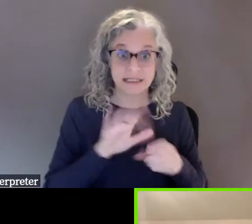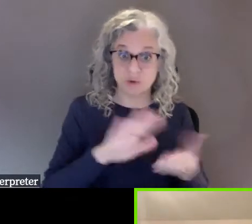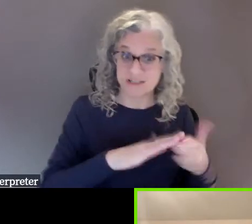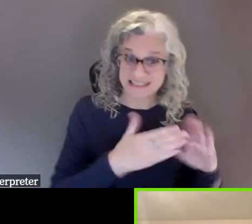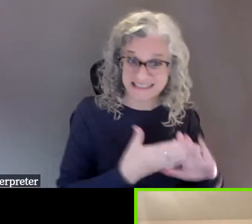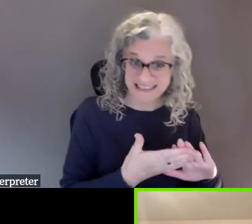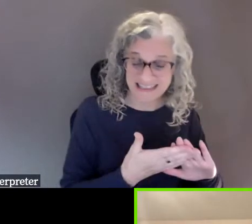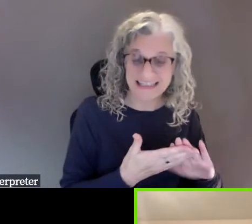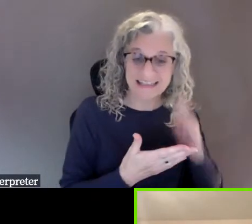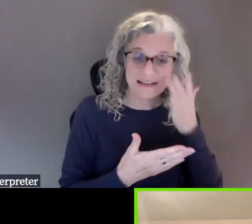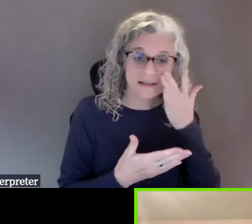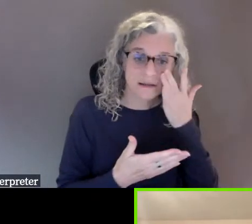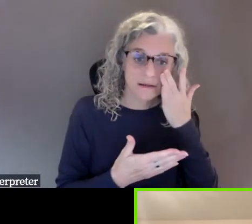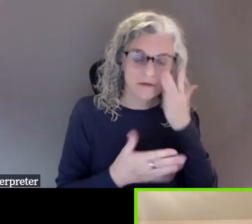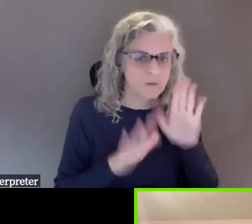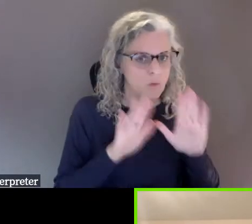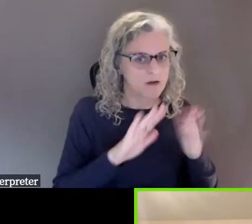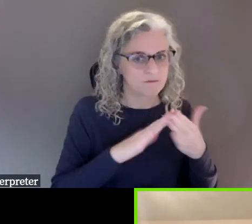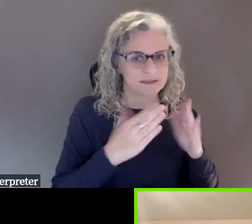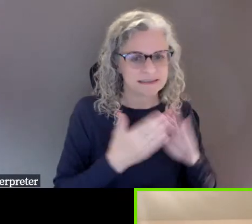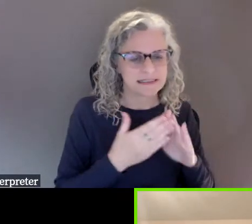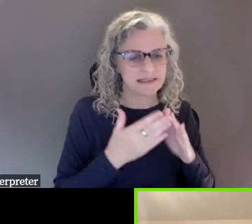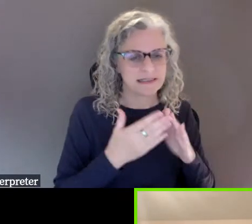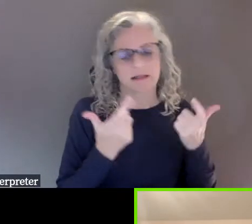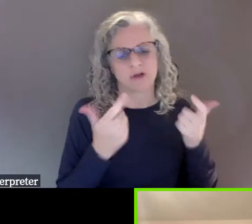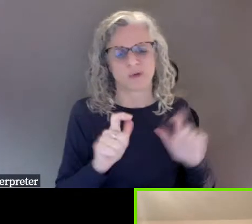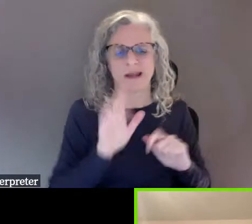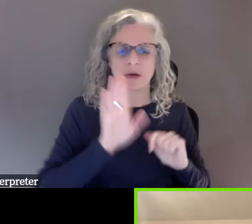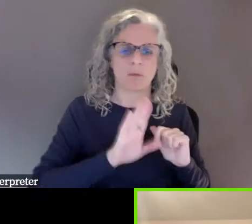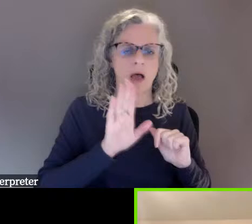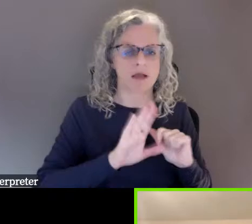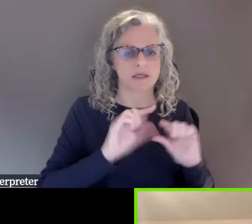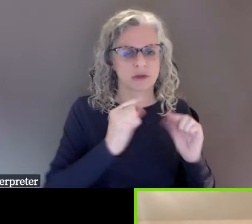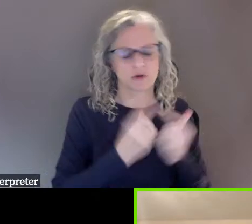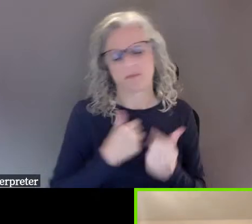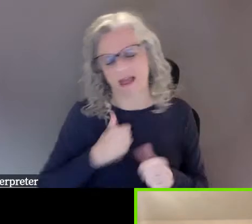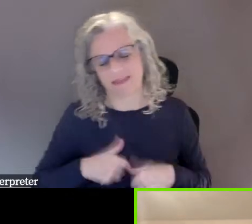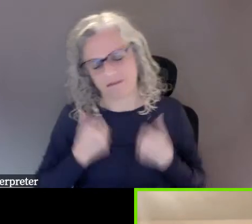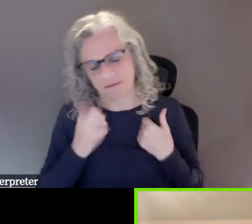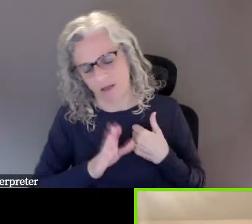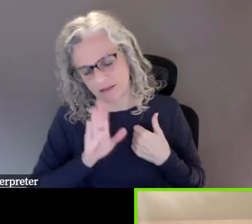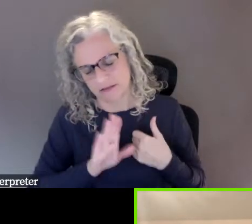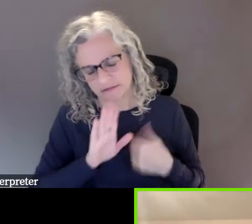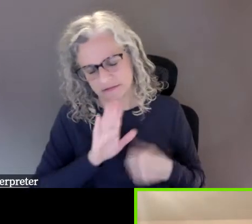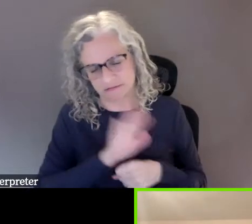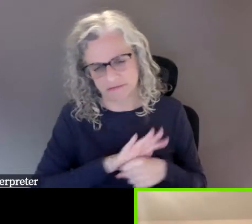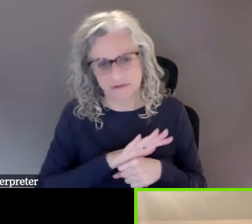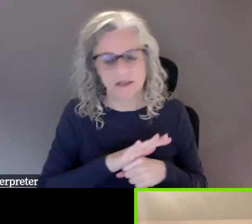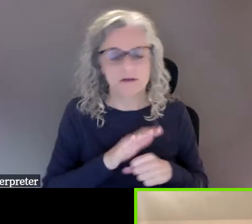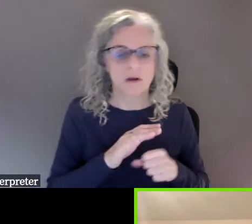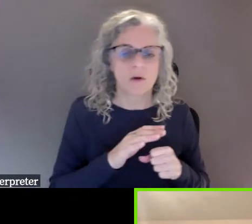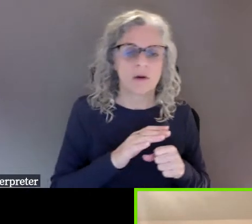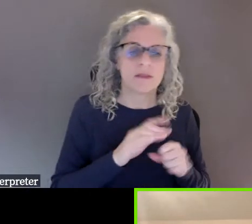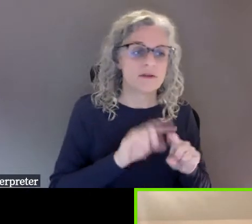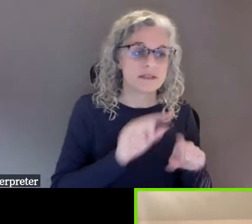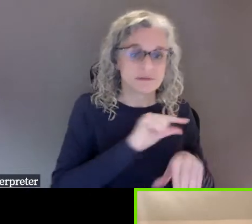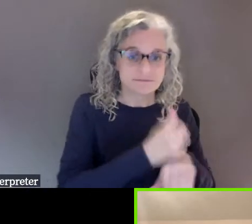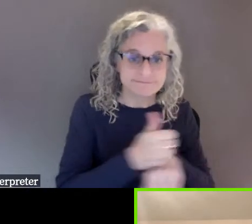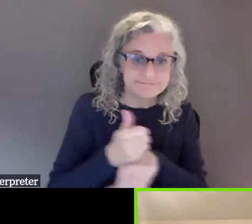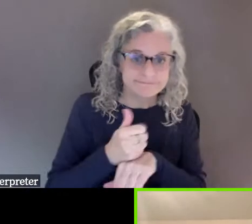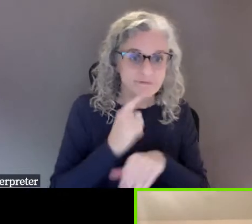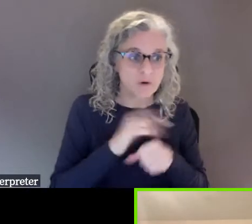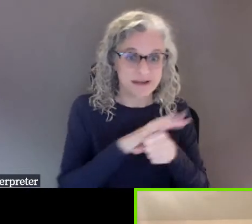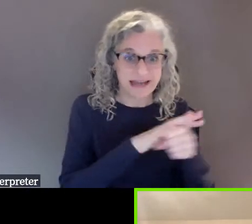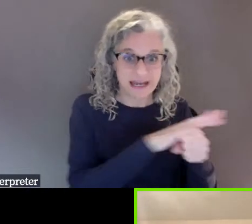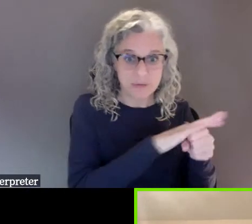of city, greater Boston formations. I live in the Boston area, so a lot of formations for like the different neighborhoods that are asking